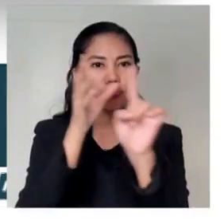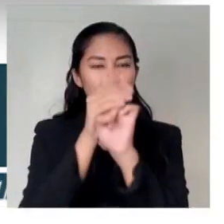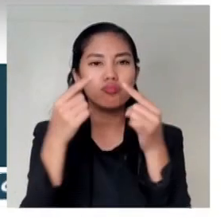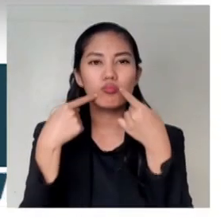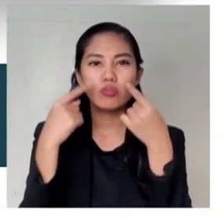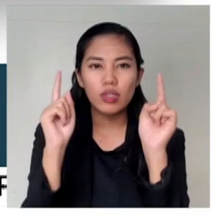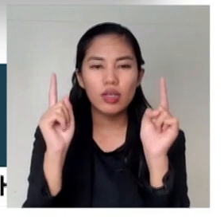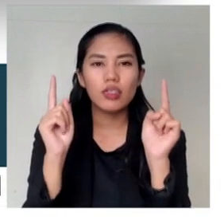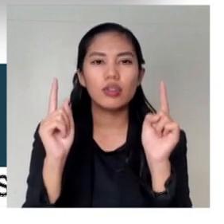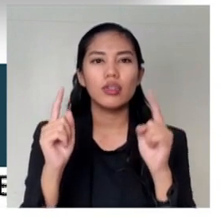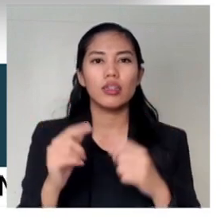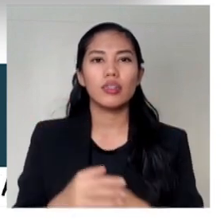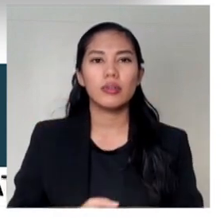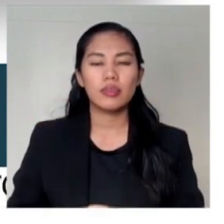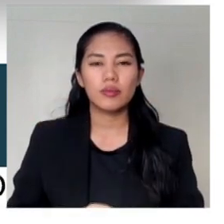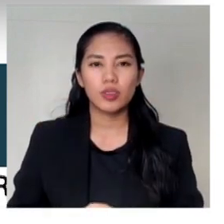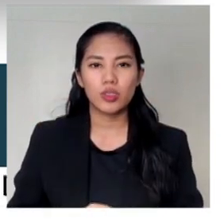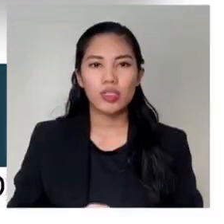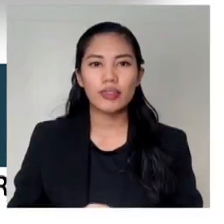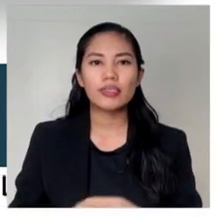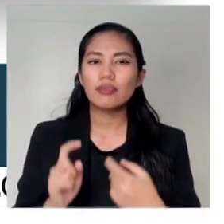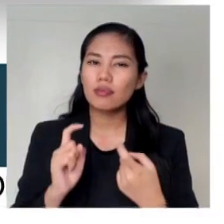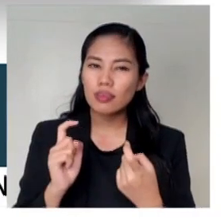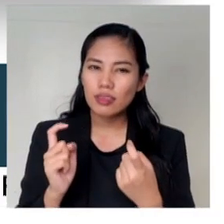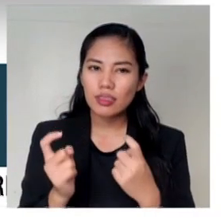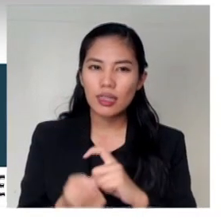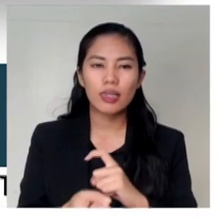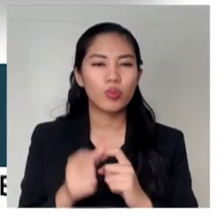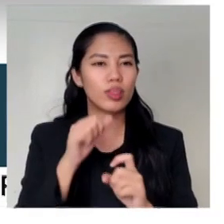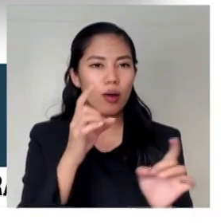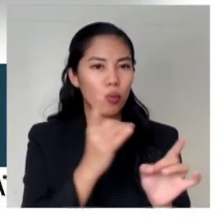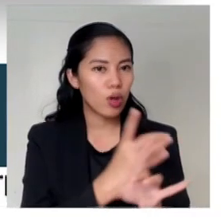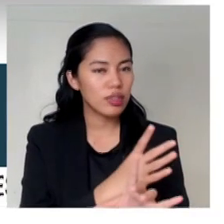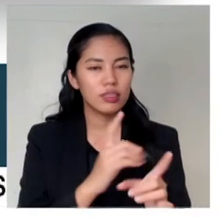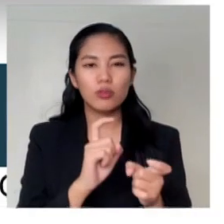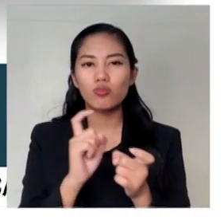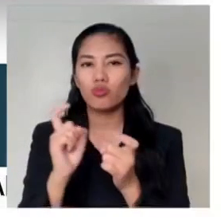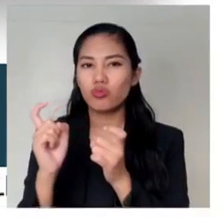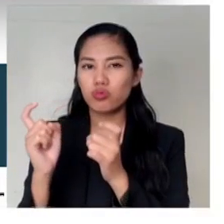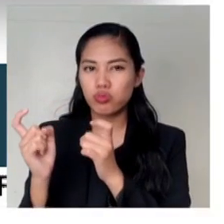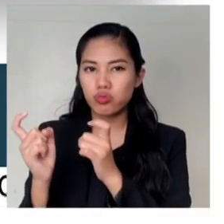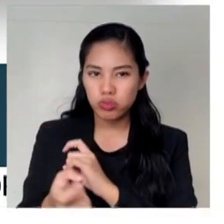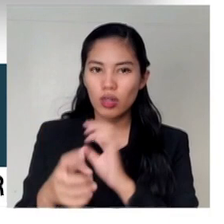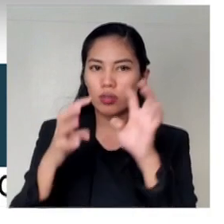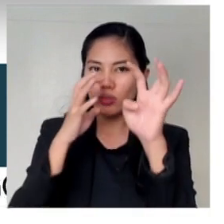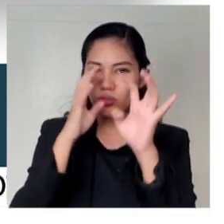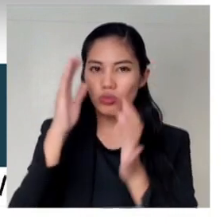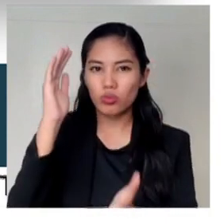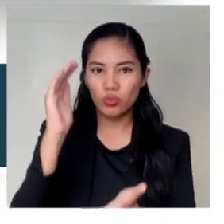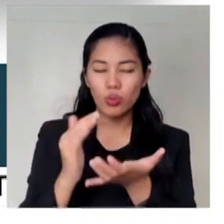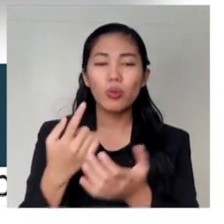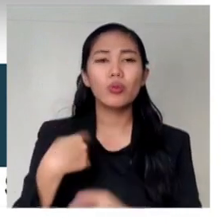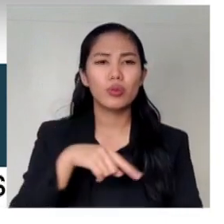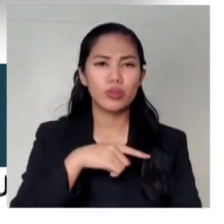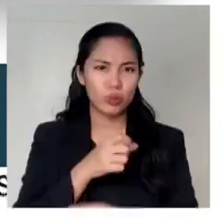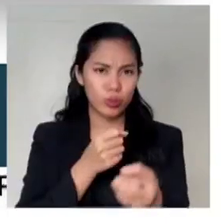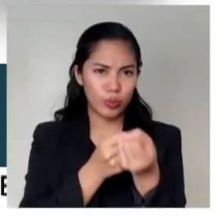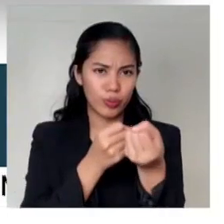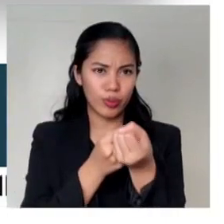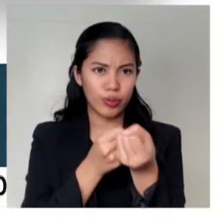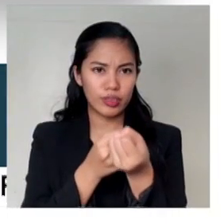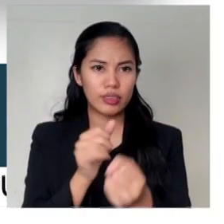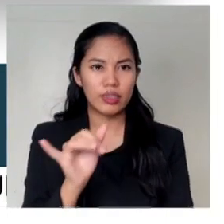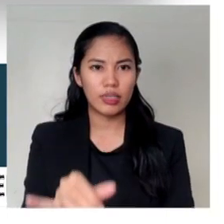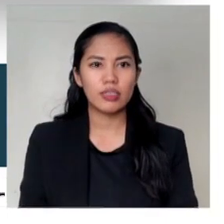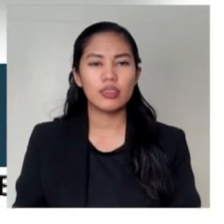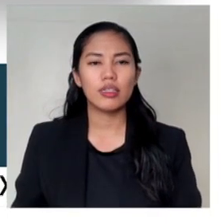moving away from a pandemic. We support it, no? At nakikita natin naman yung mga kaasin. Maski na binuksan na natin yung